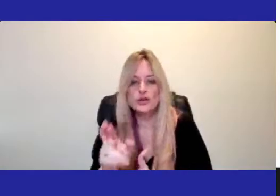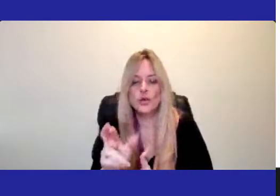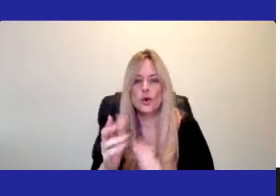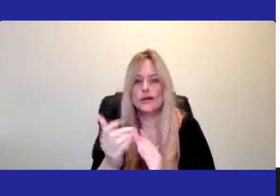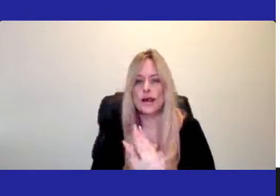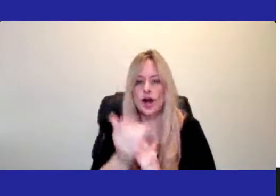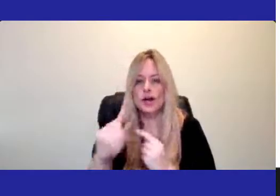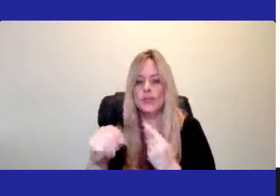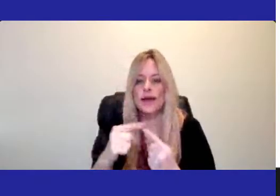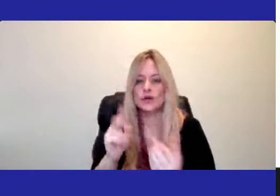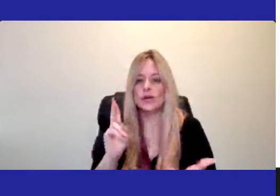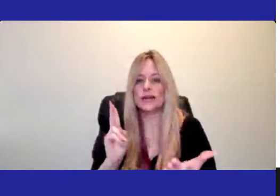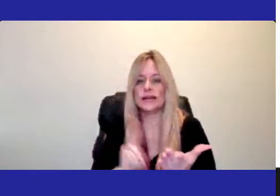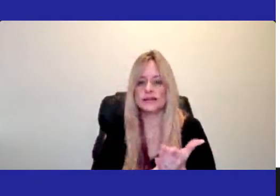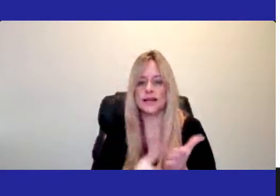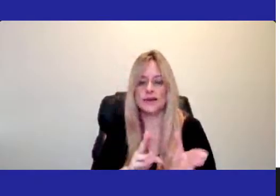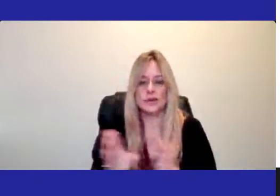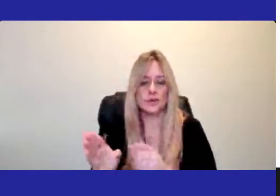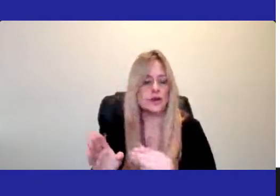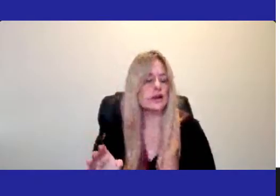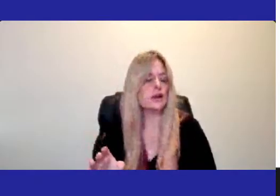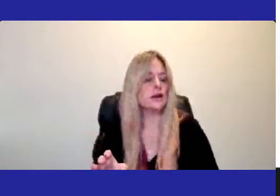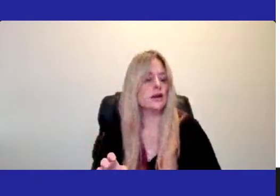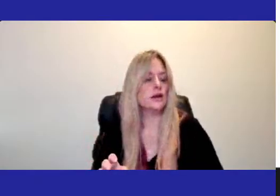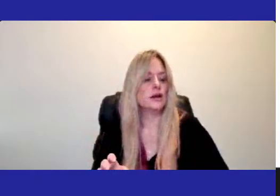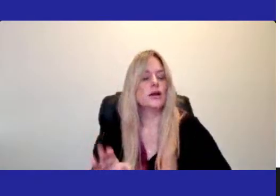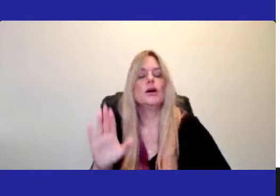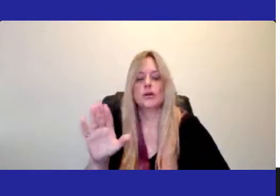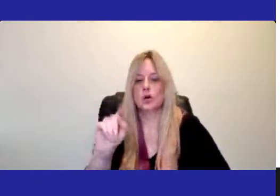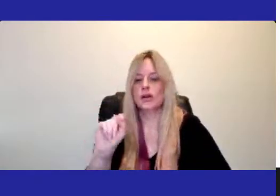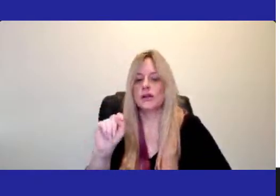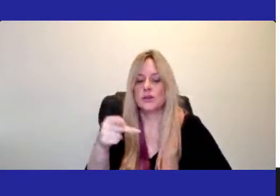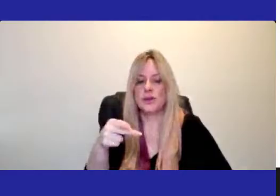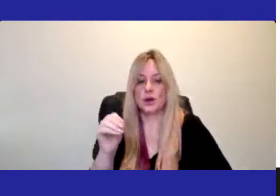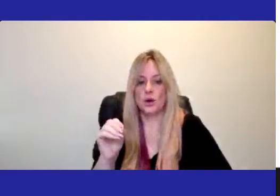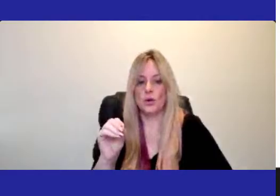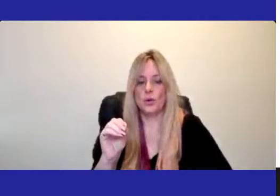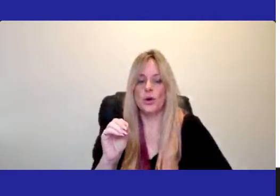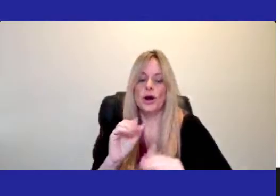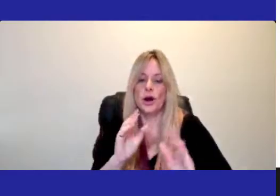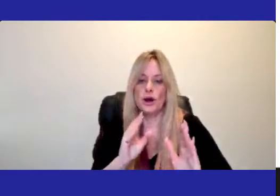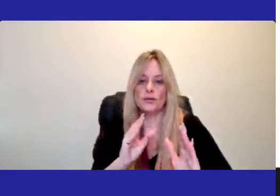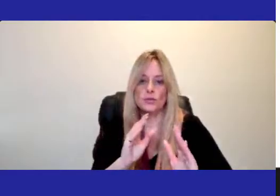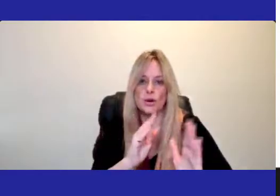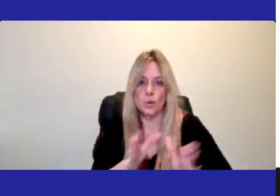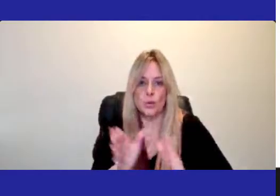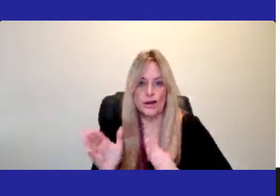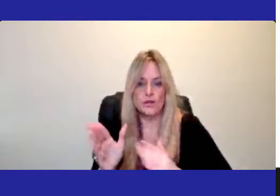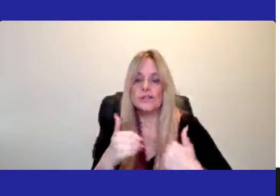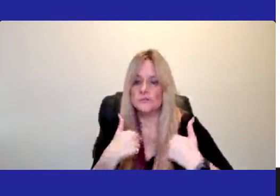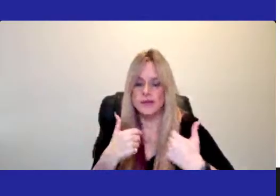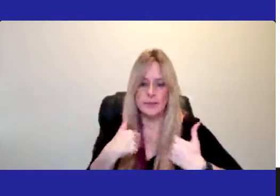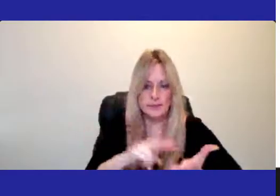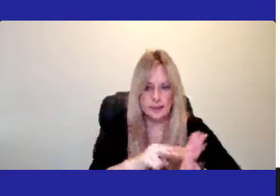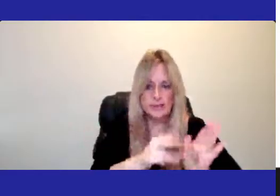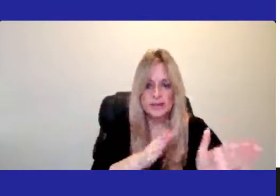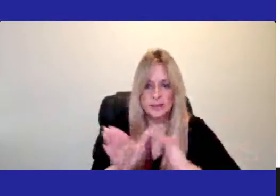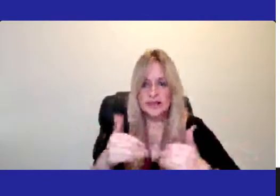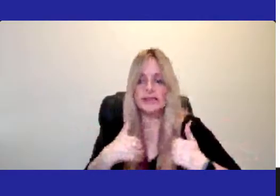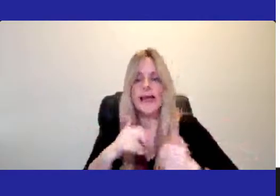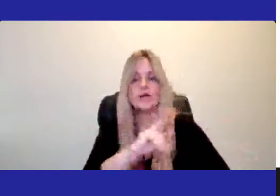sign up with our plan, or how does Yeah, that? the TPO arrangements the plans have with patients when they actually